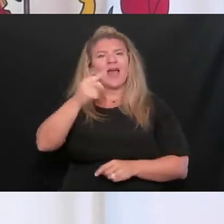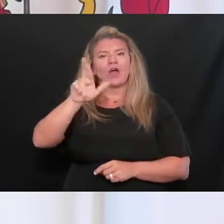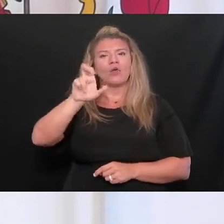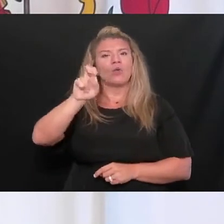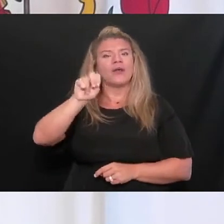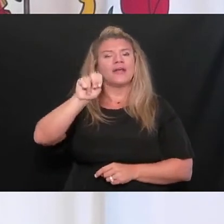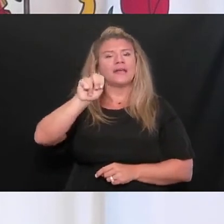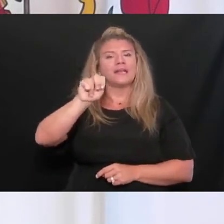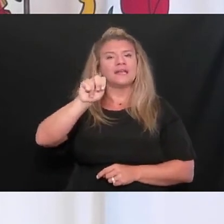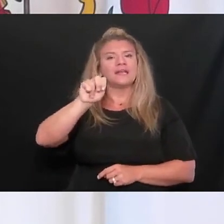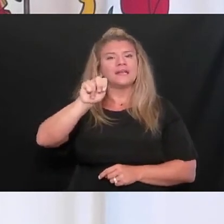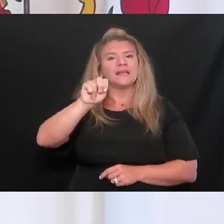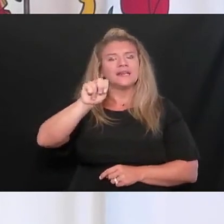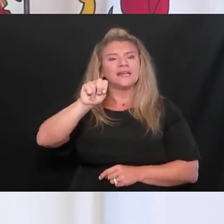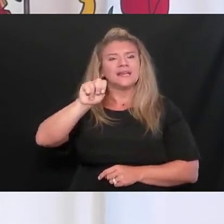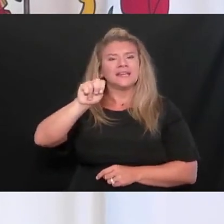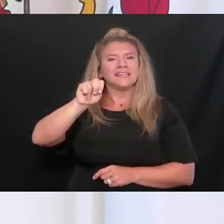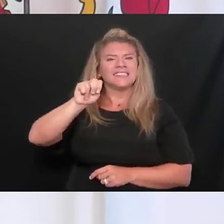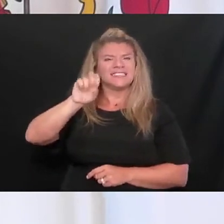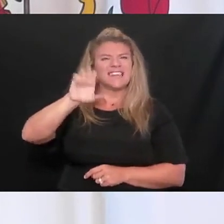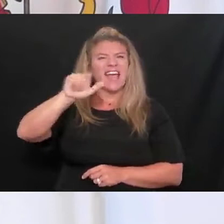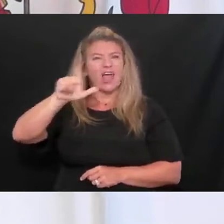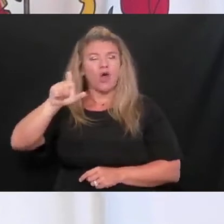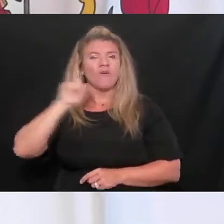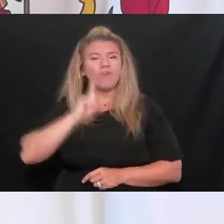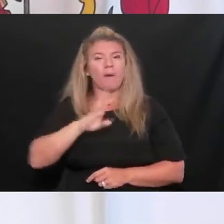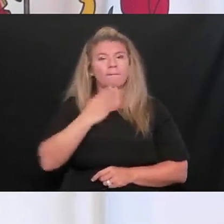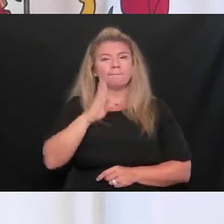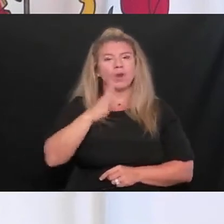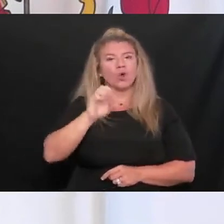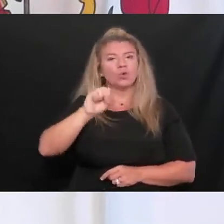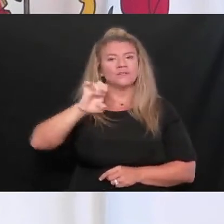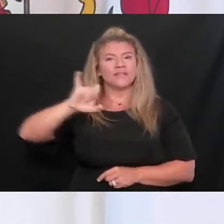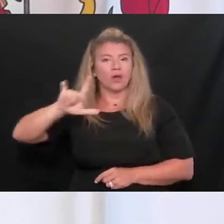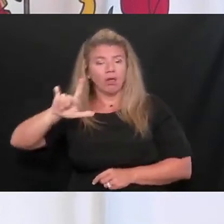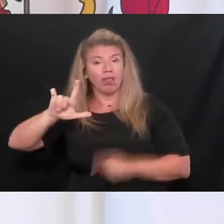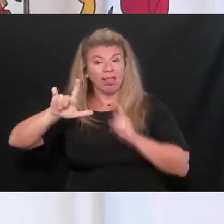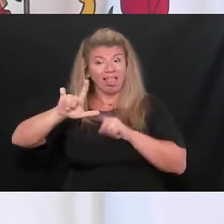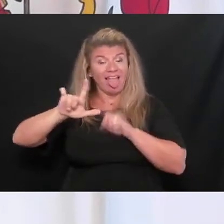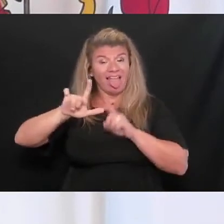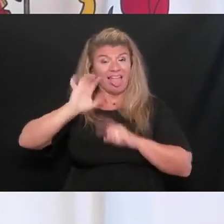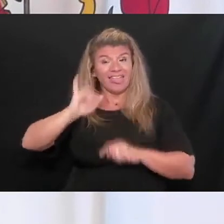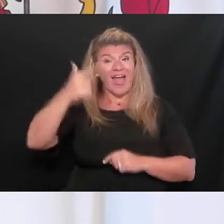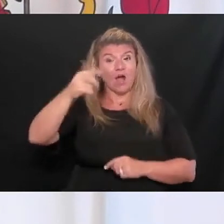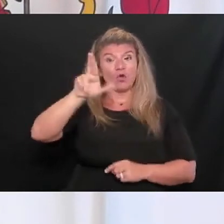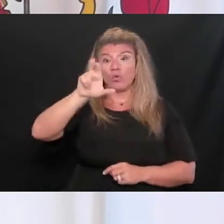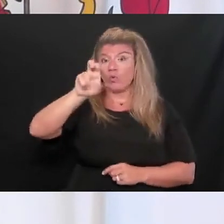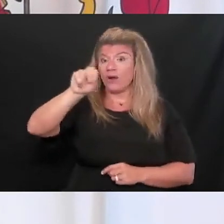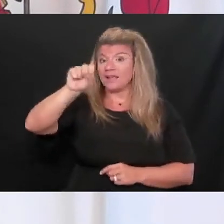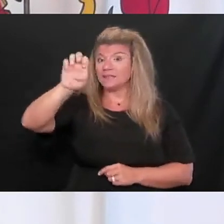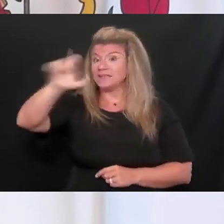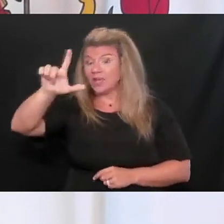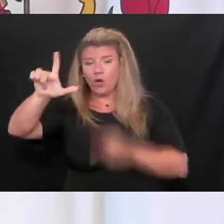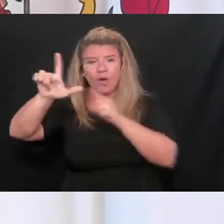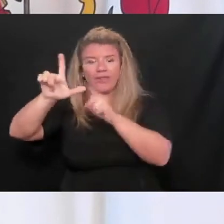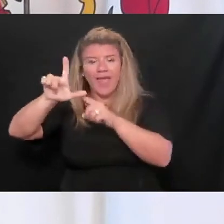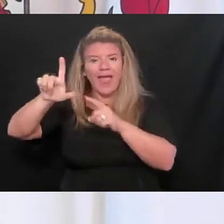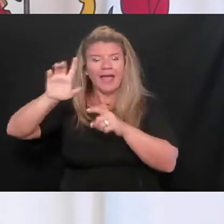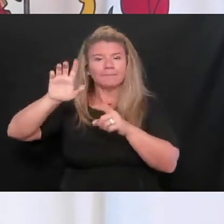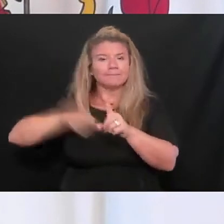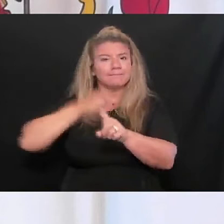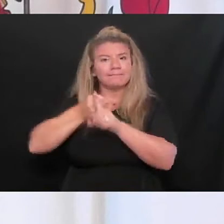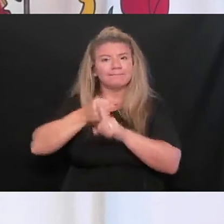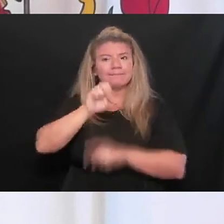Bluestone, an absolute scam that was going on there by the company Green Seal, and absolutely with them